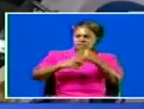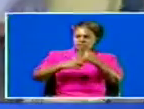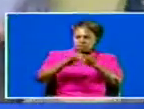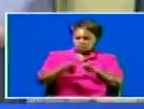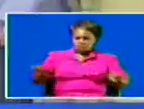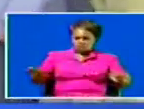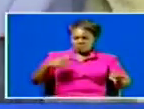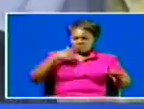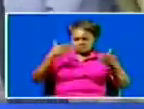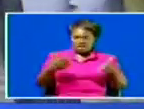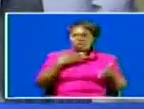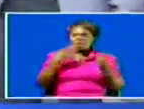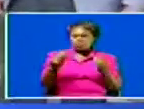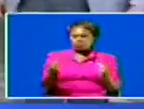of.